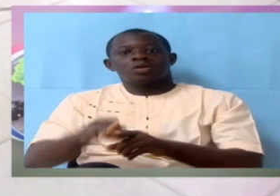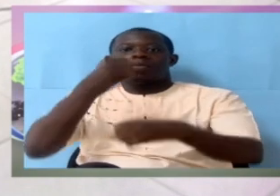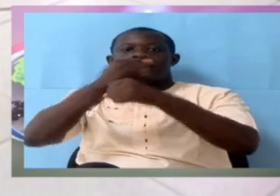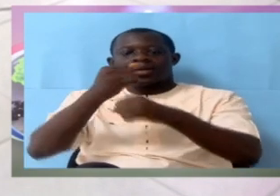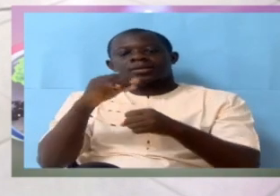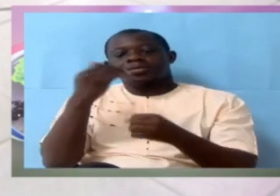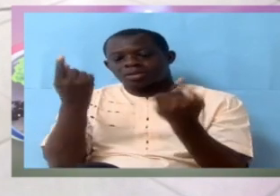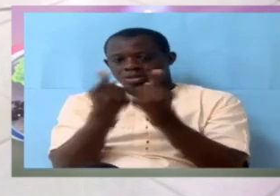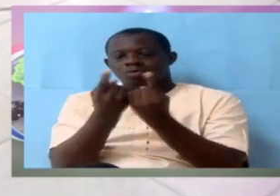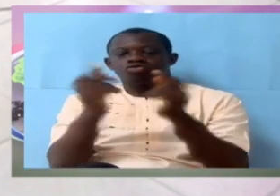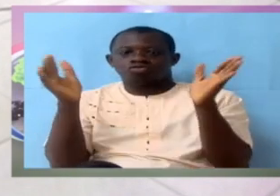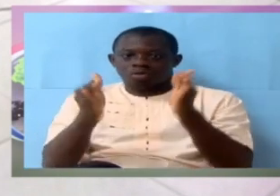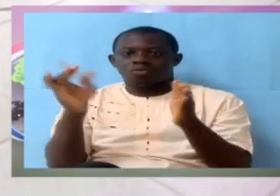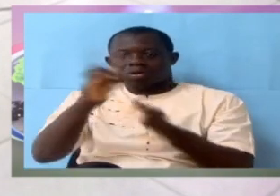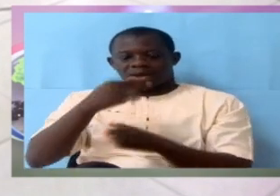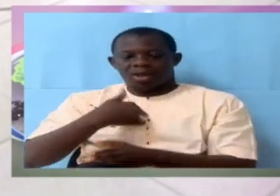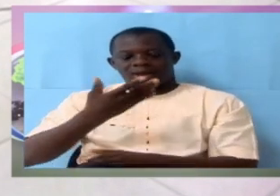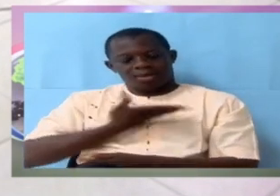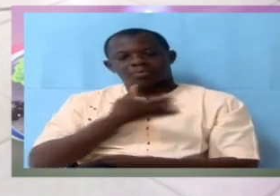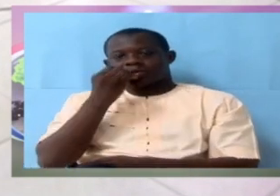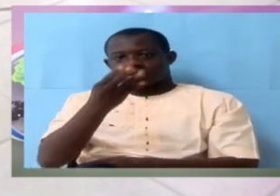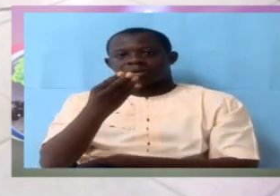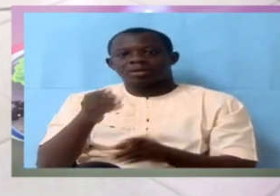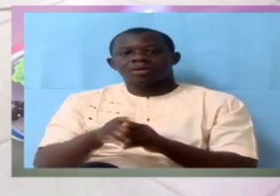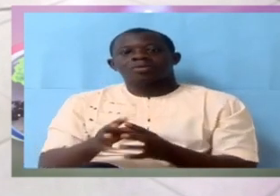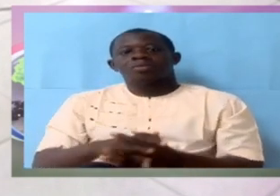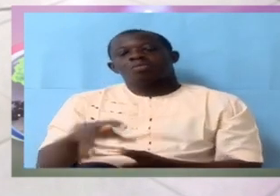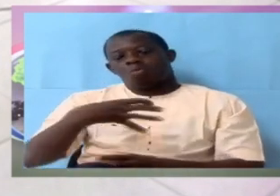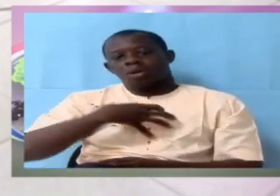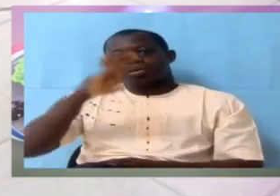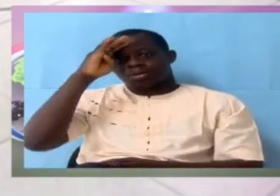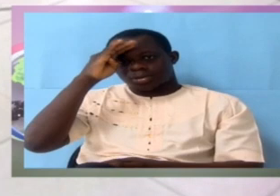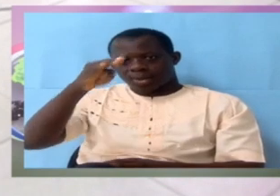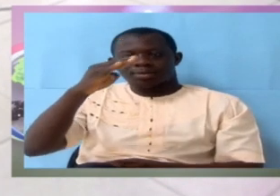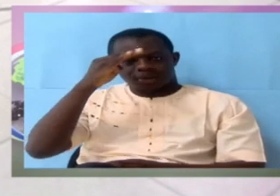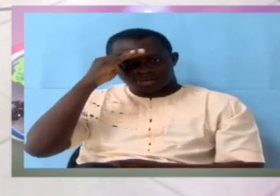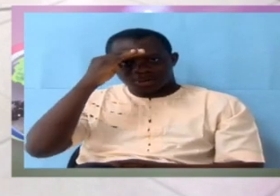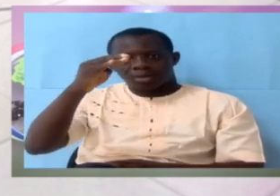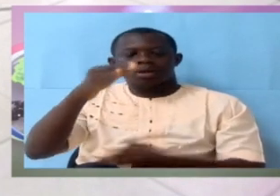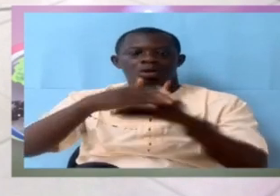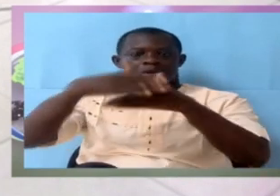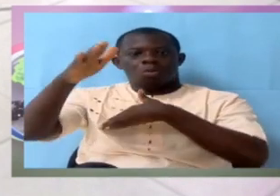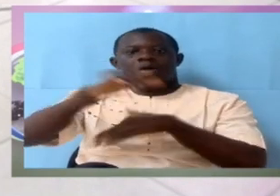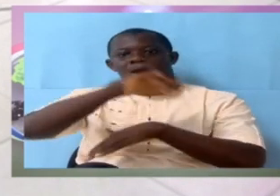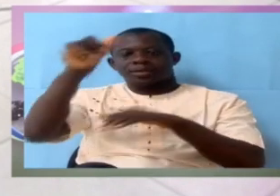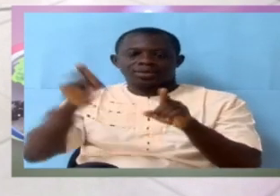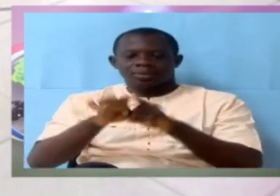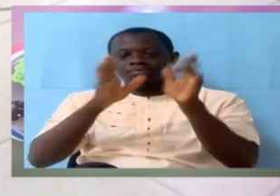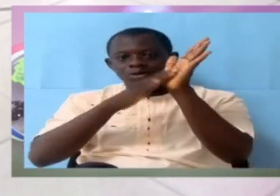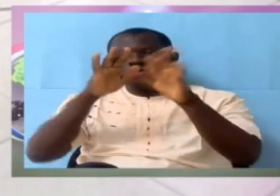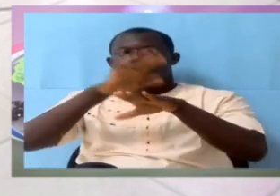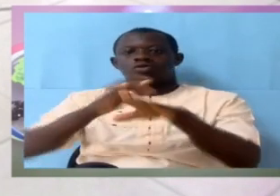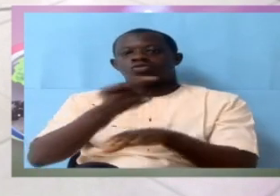To cut down what I have to say, I extend my sincerest thanks and praises to you.